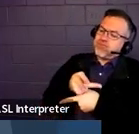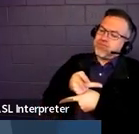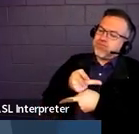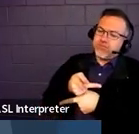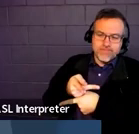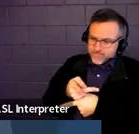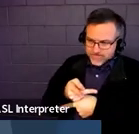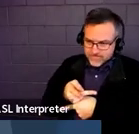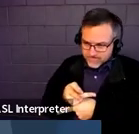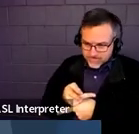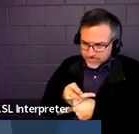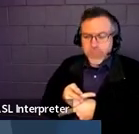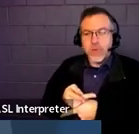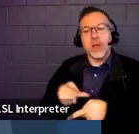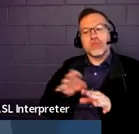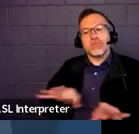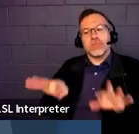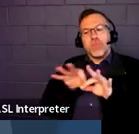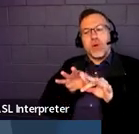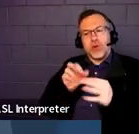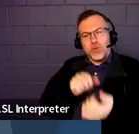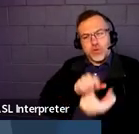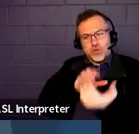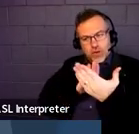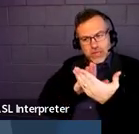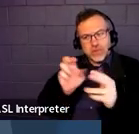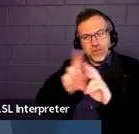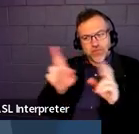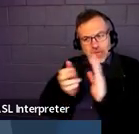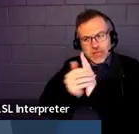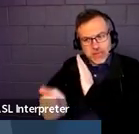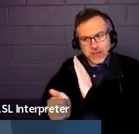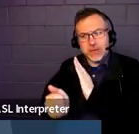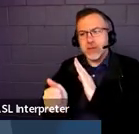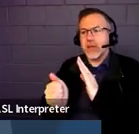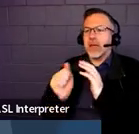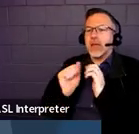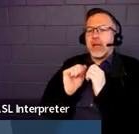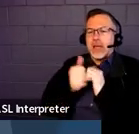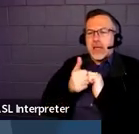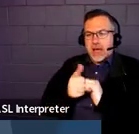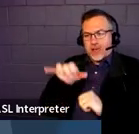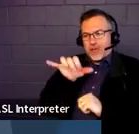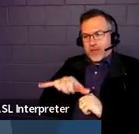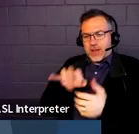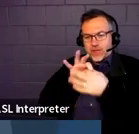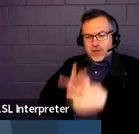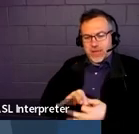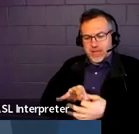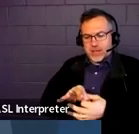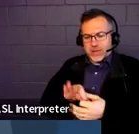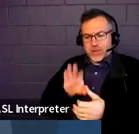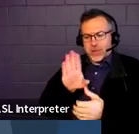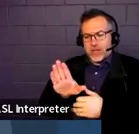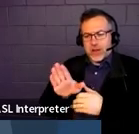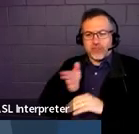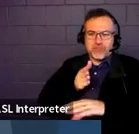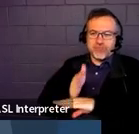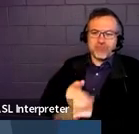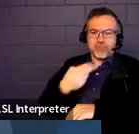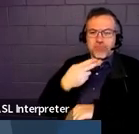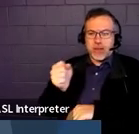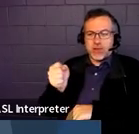We want to know how we're going to do it, and we want to know how it relates to his post-secondary